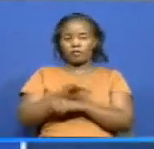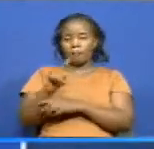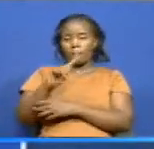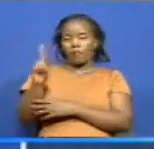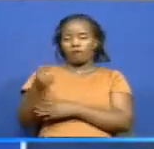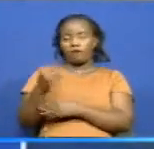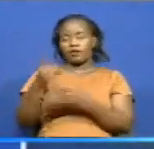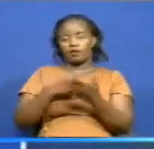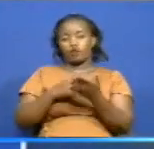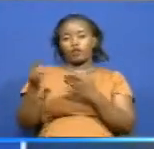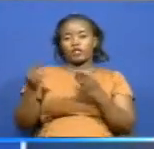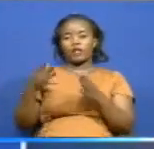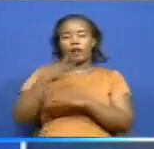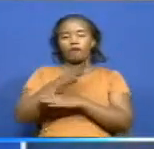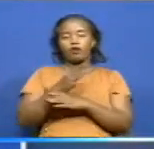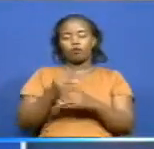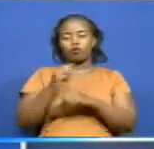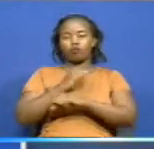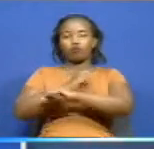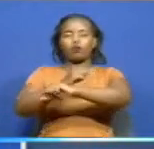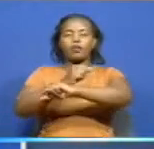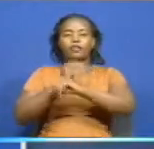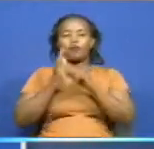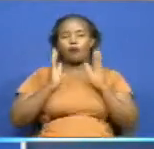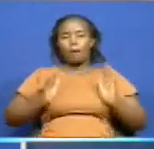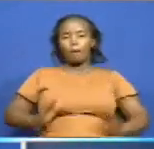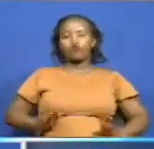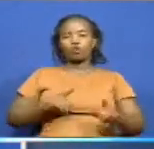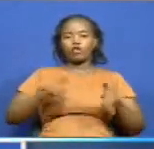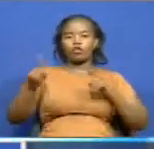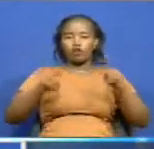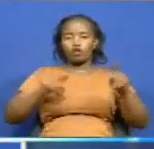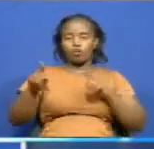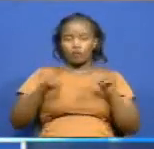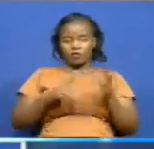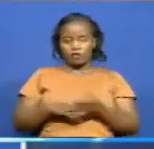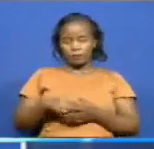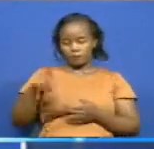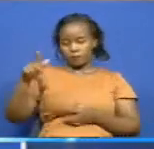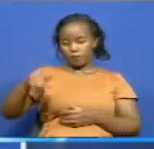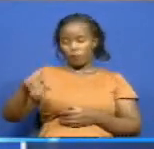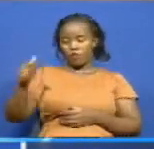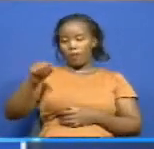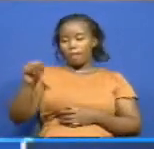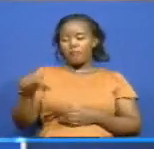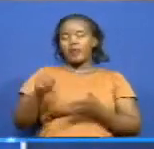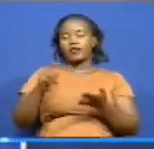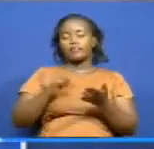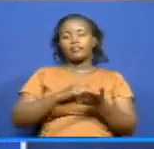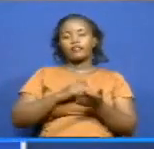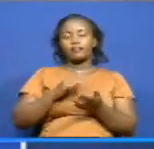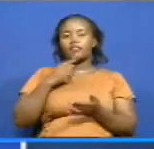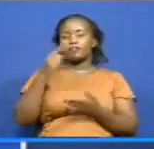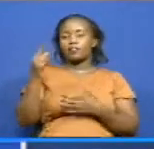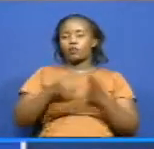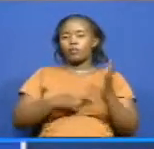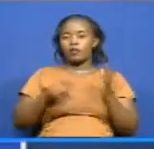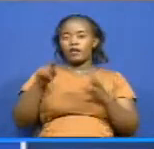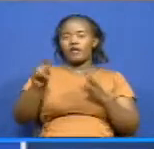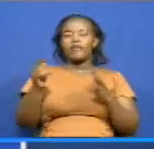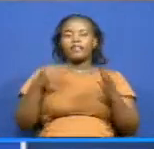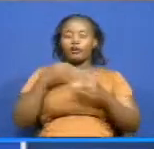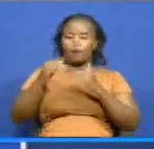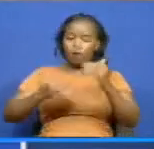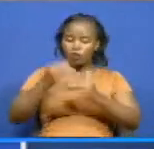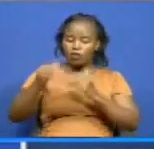the ongoing drive to protect the personnel. Tourism Principal Secretary Safina Kwekwe says the exercise would be scaled up